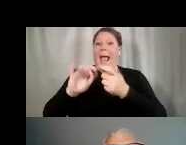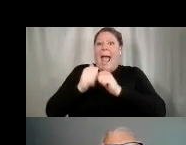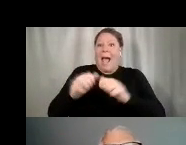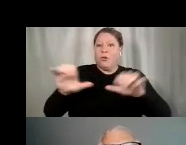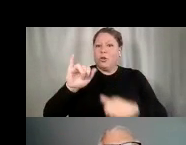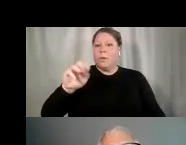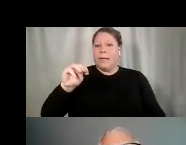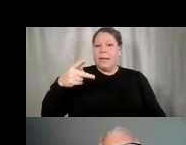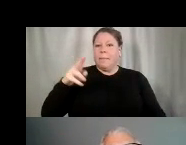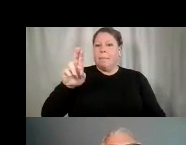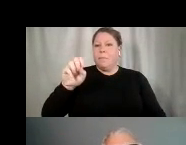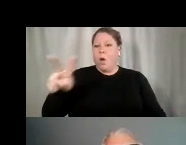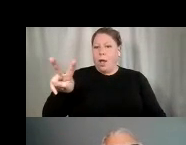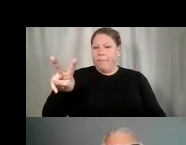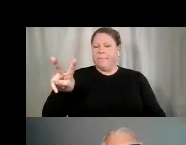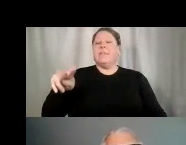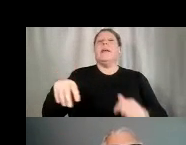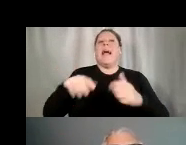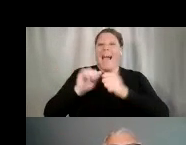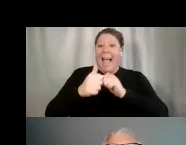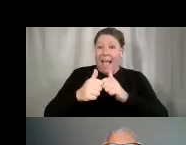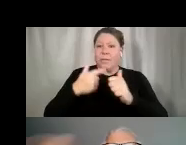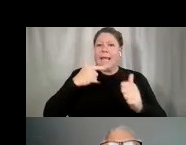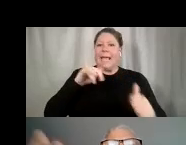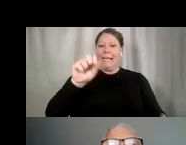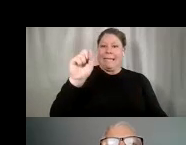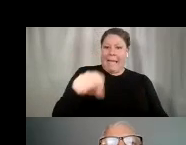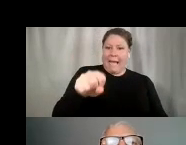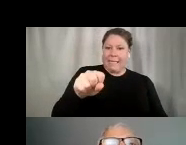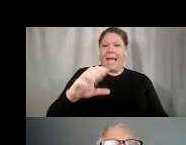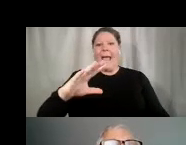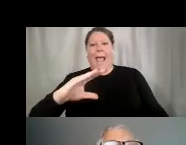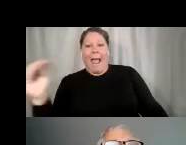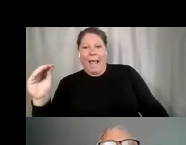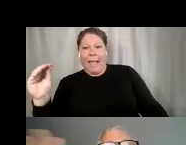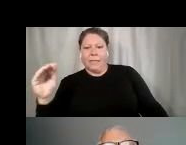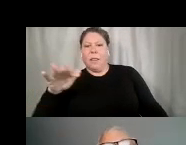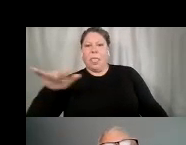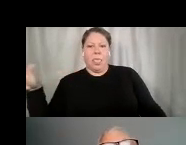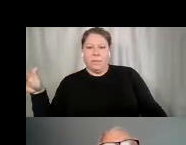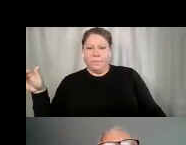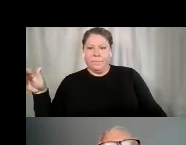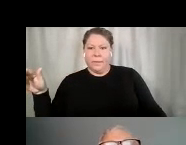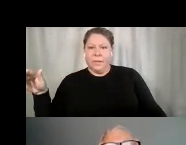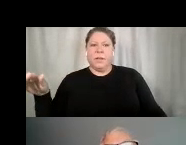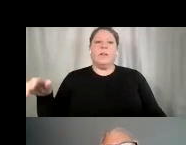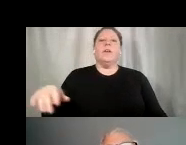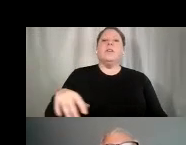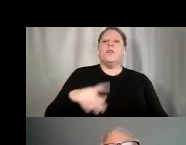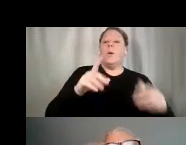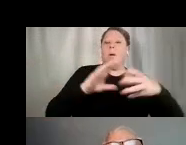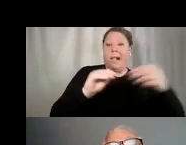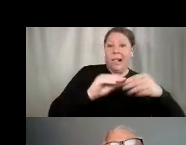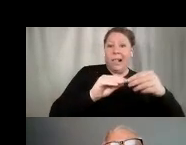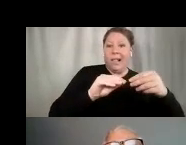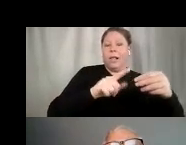called Yes and. And the idea here is that you're contributing to the next person, what the next person has to say. And then